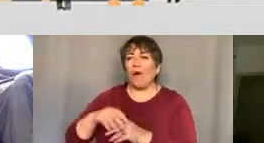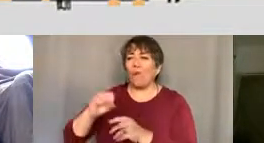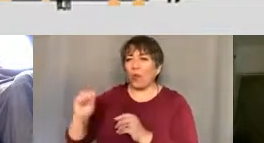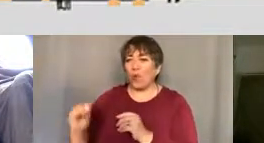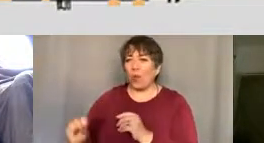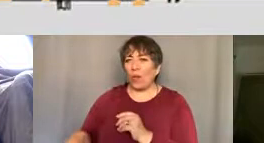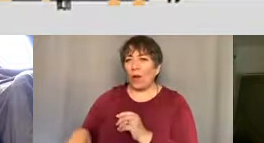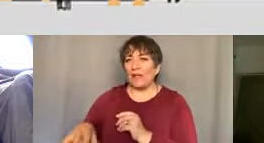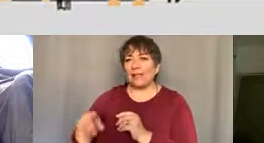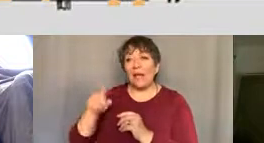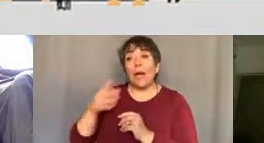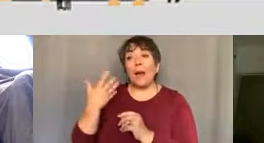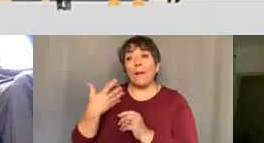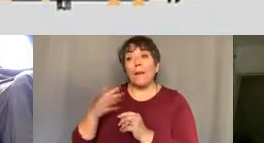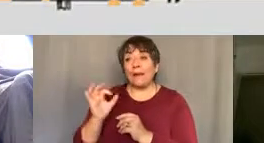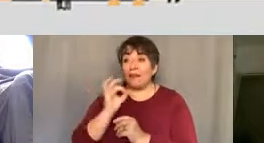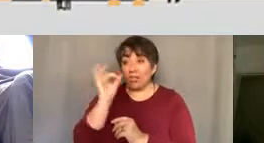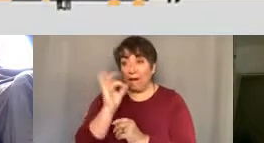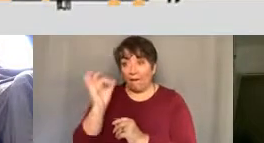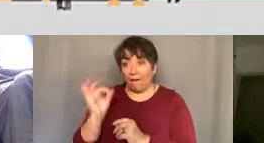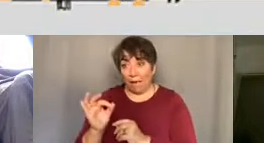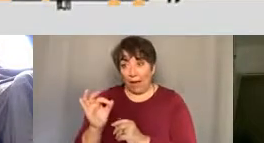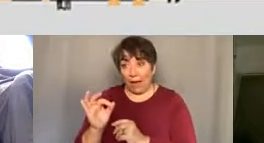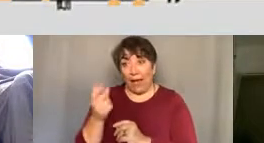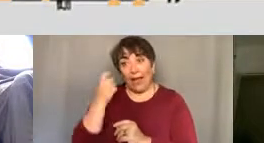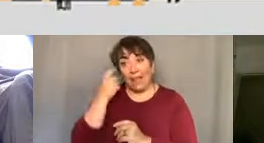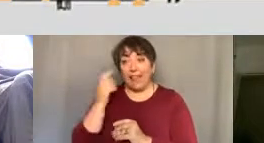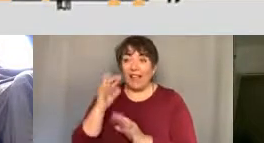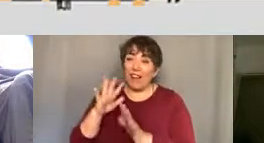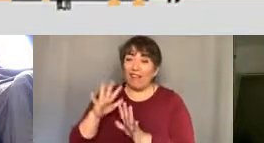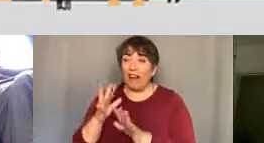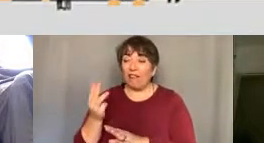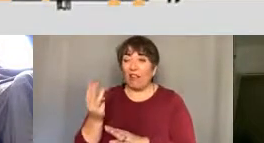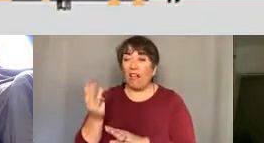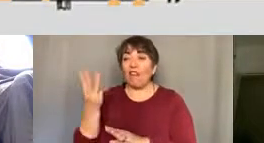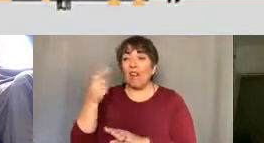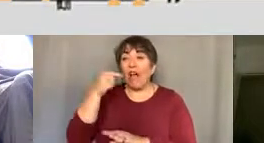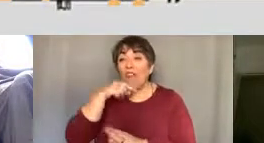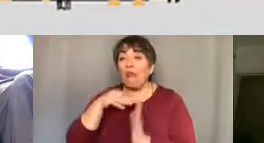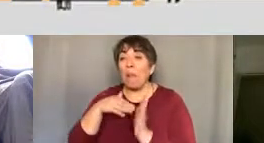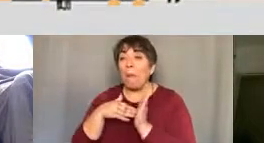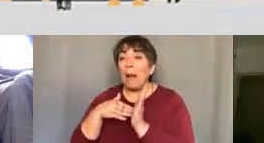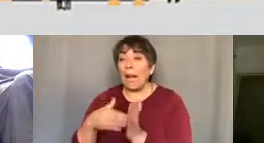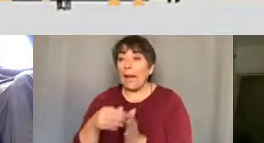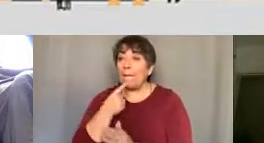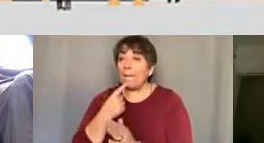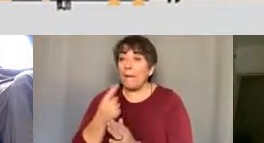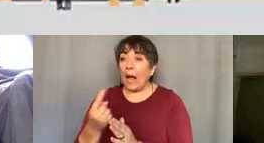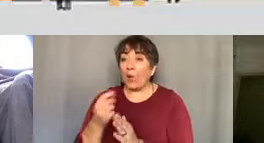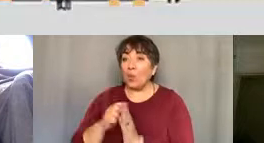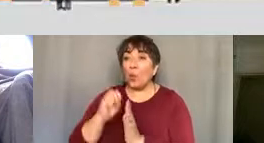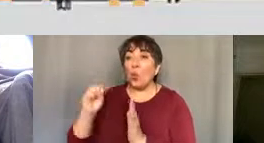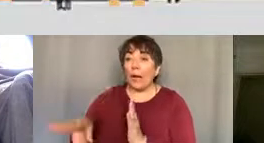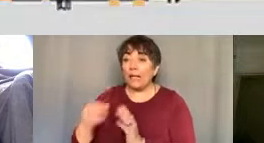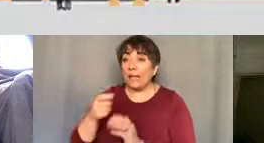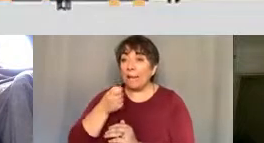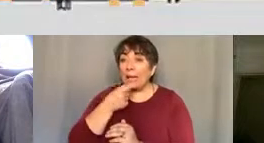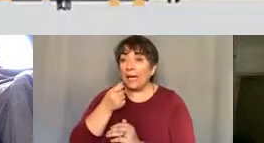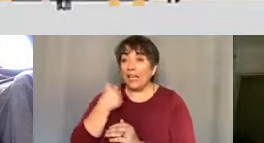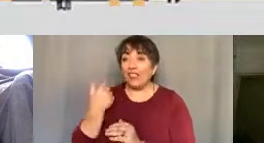estimated there was £300 million of NHS prescribed medicines that are wasted each year. And as a result of that, various organisations within